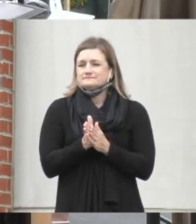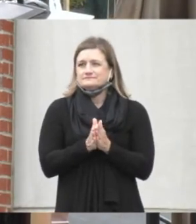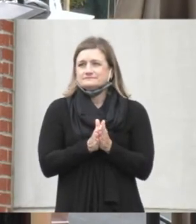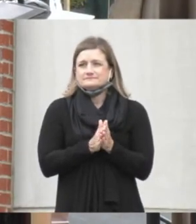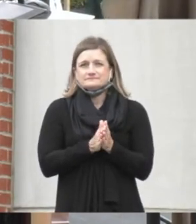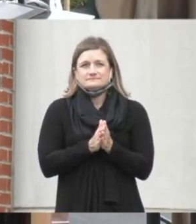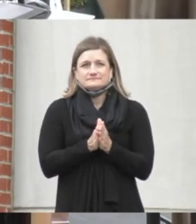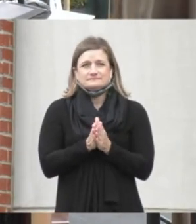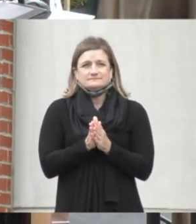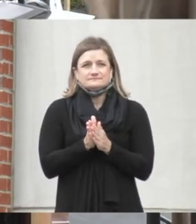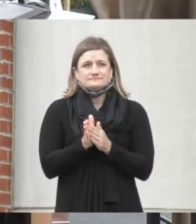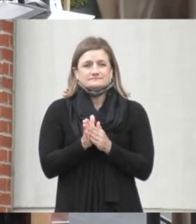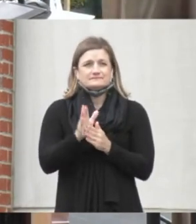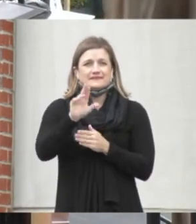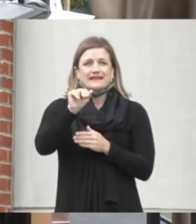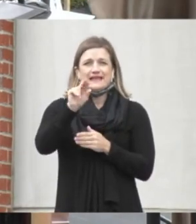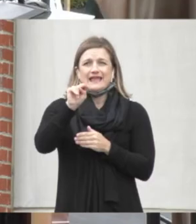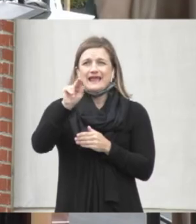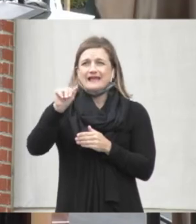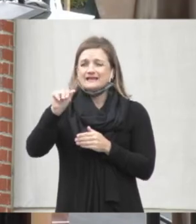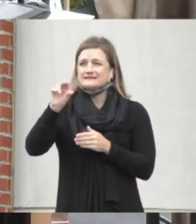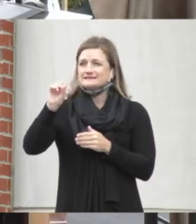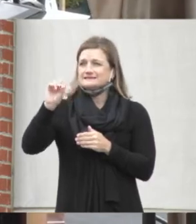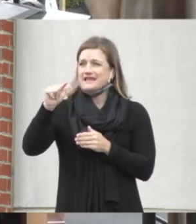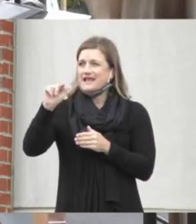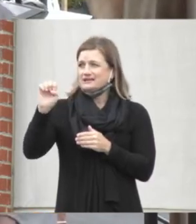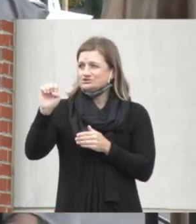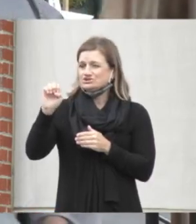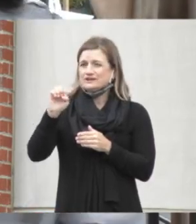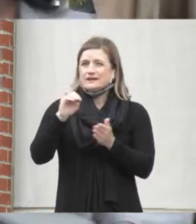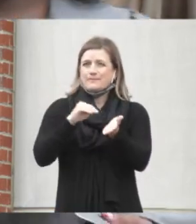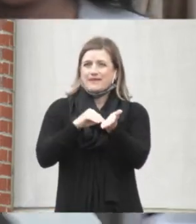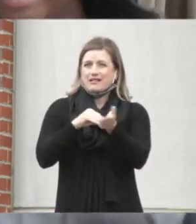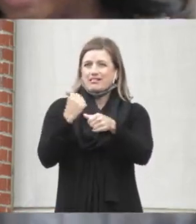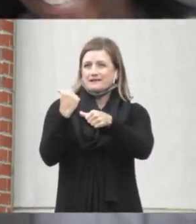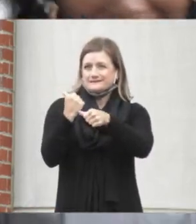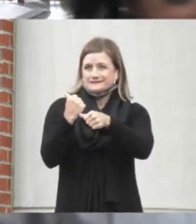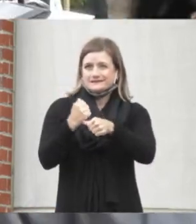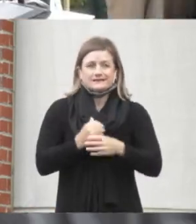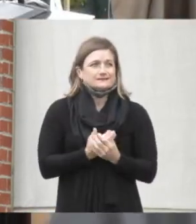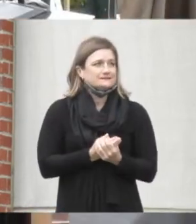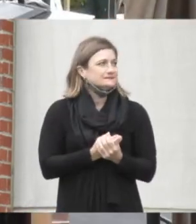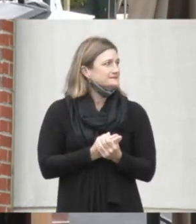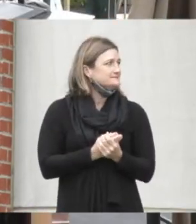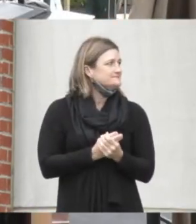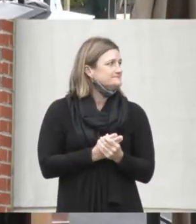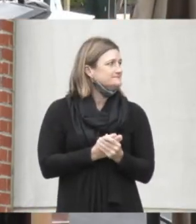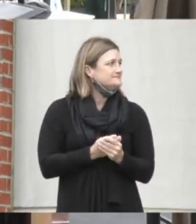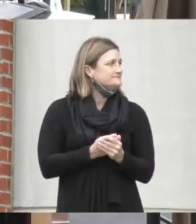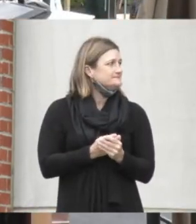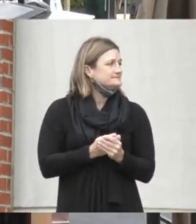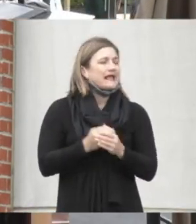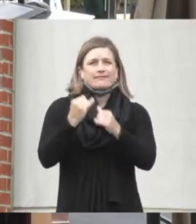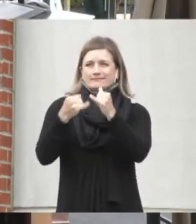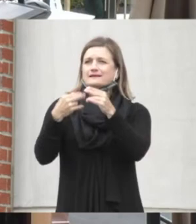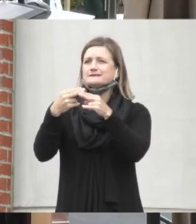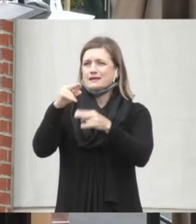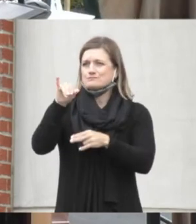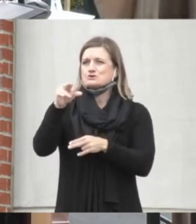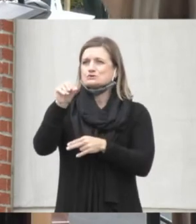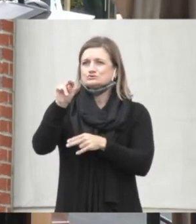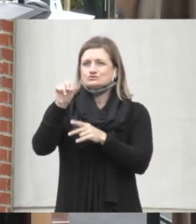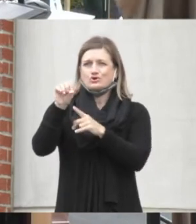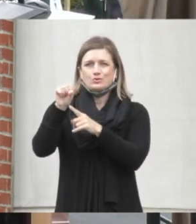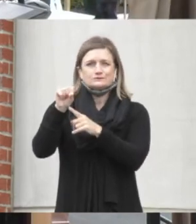Anna Sage. Anna Sage, Medical Assisting. Oh, sorry. Anna Sage Jones.